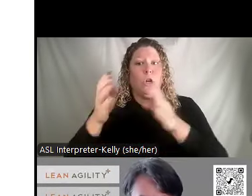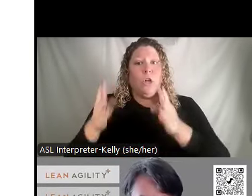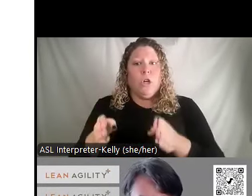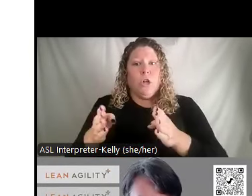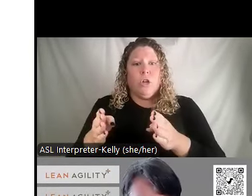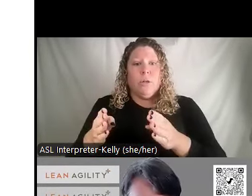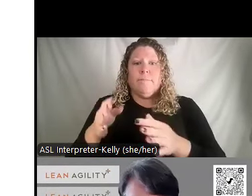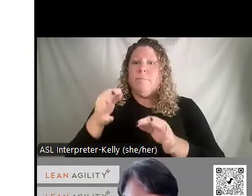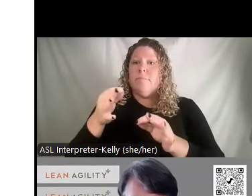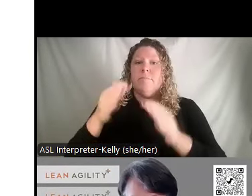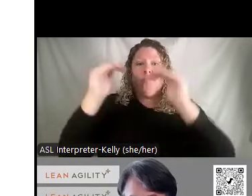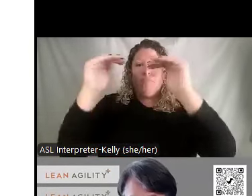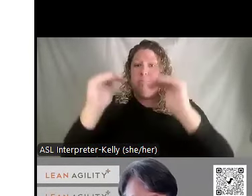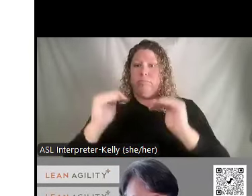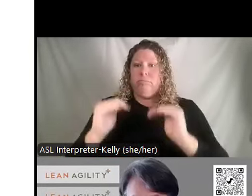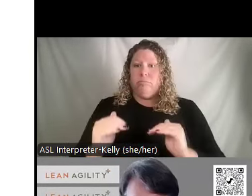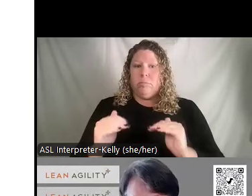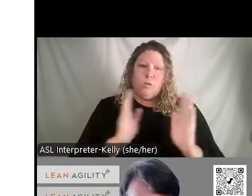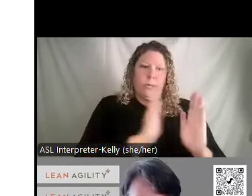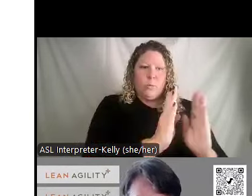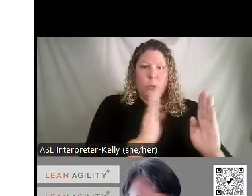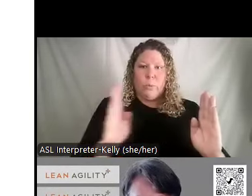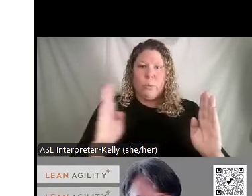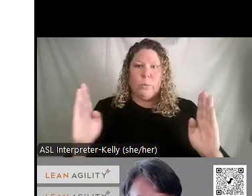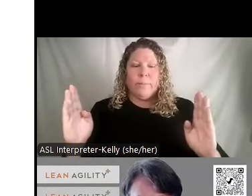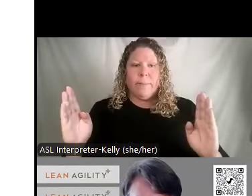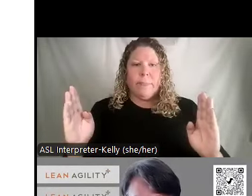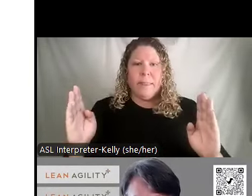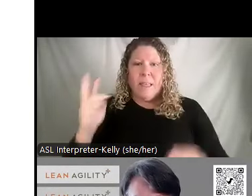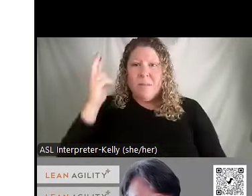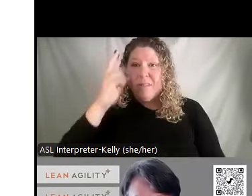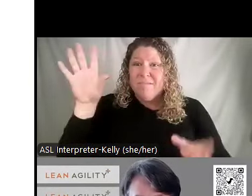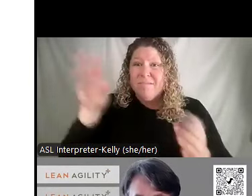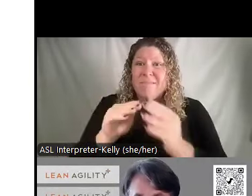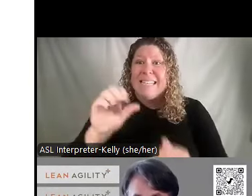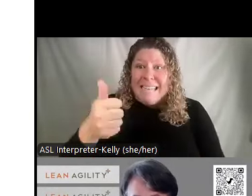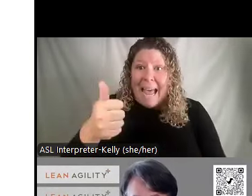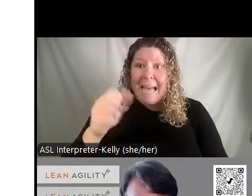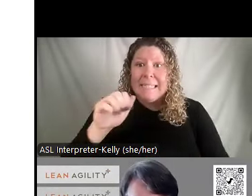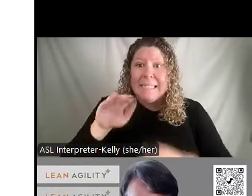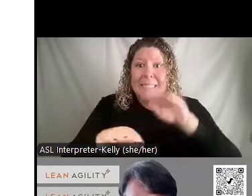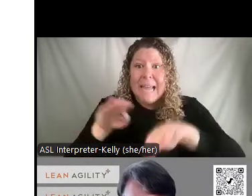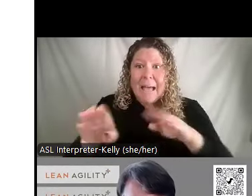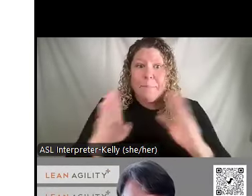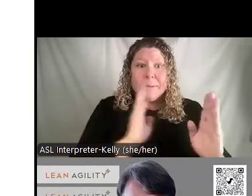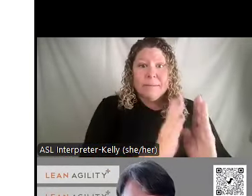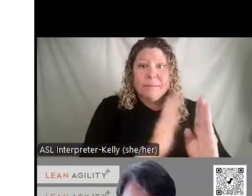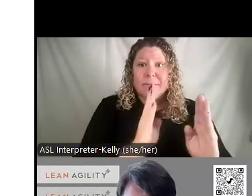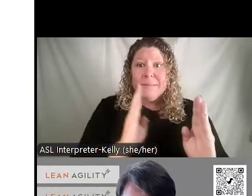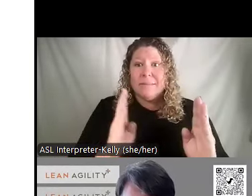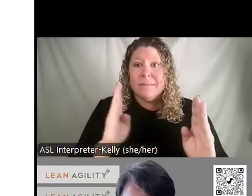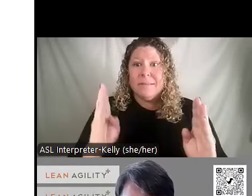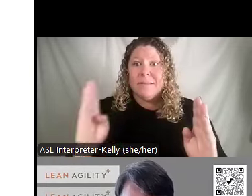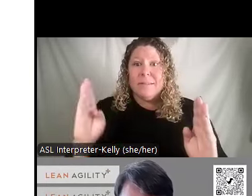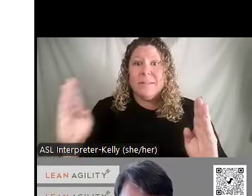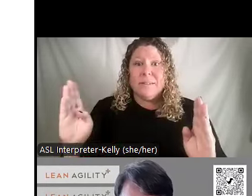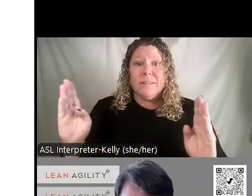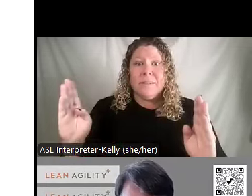simple project plan. Well, they realized that there were actually 10 steps involved in getting that done. And all these little